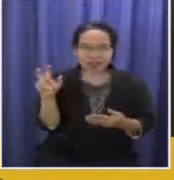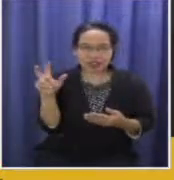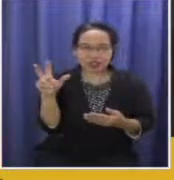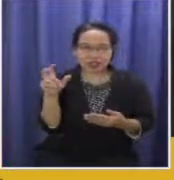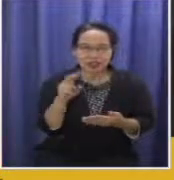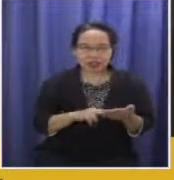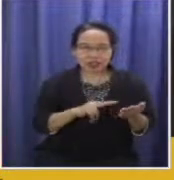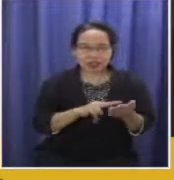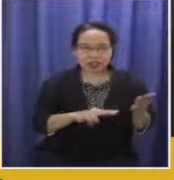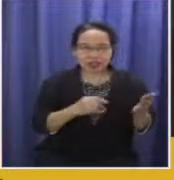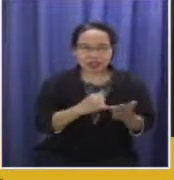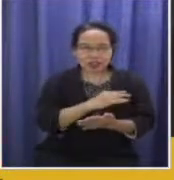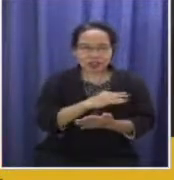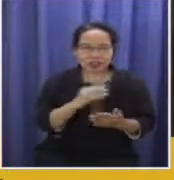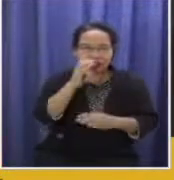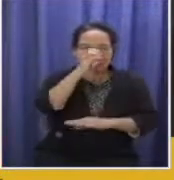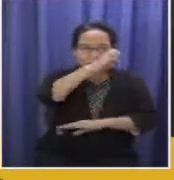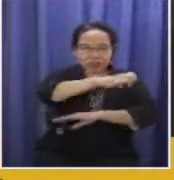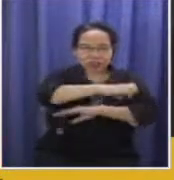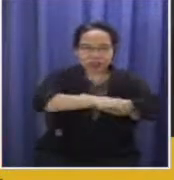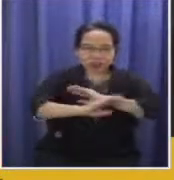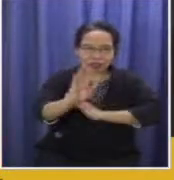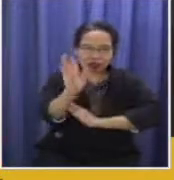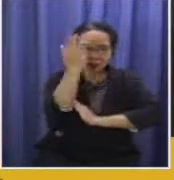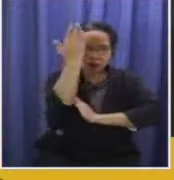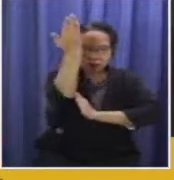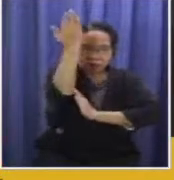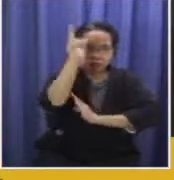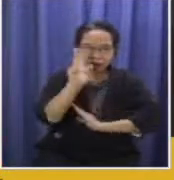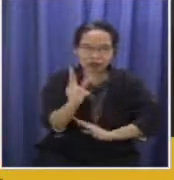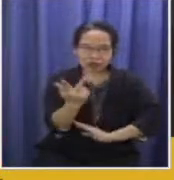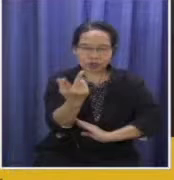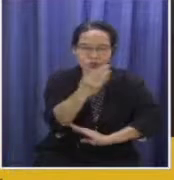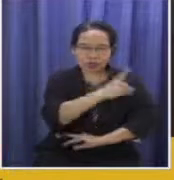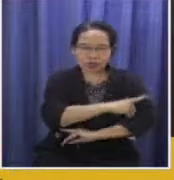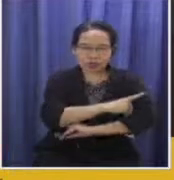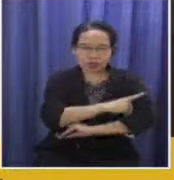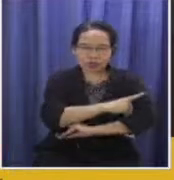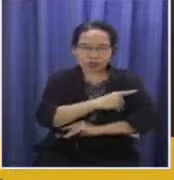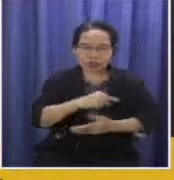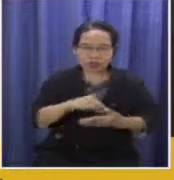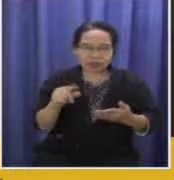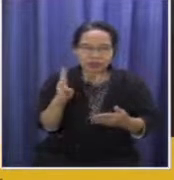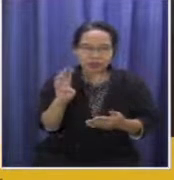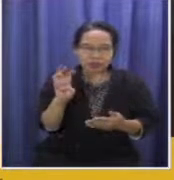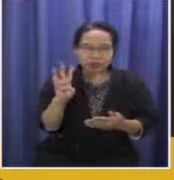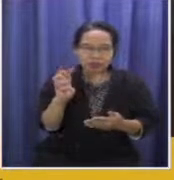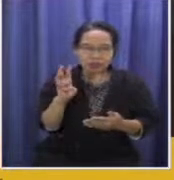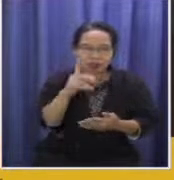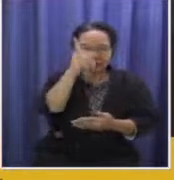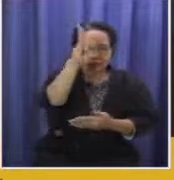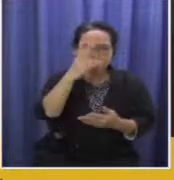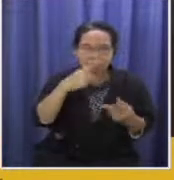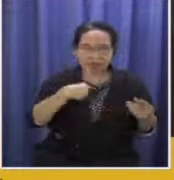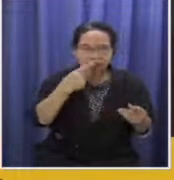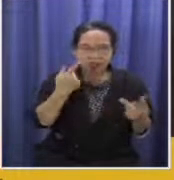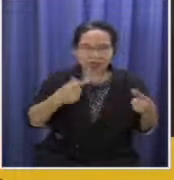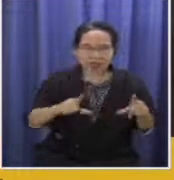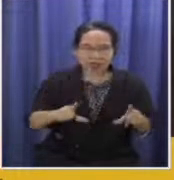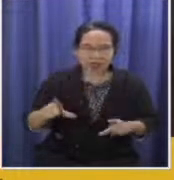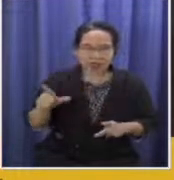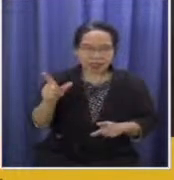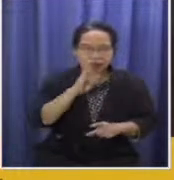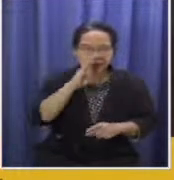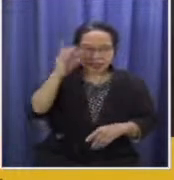us read. And the evening and the morning were the third day. On verse 14, and God said,